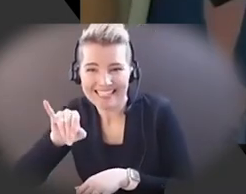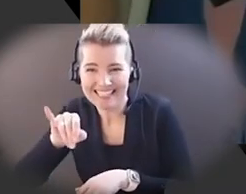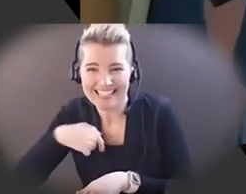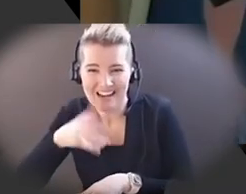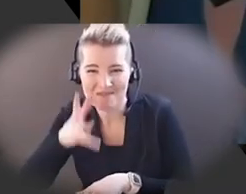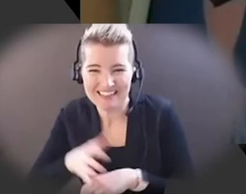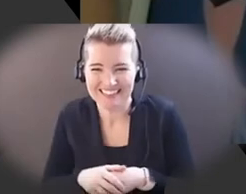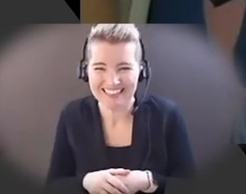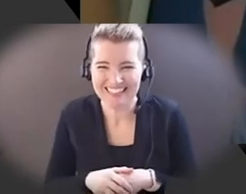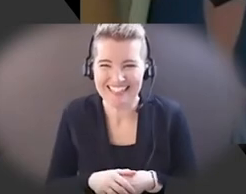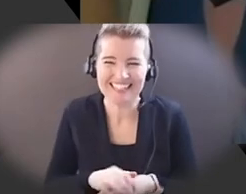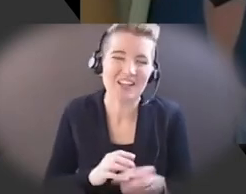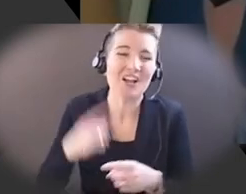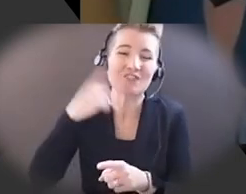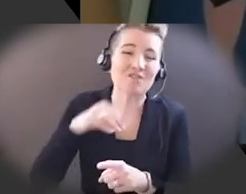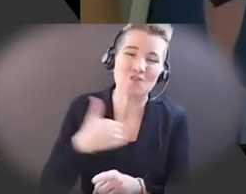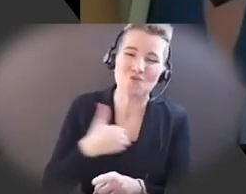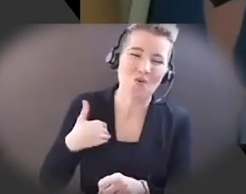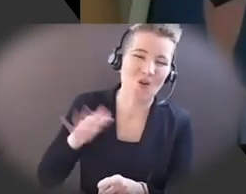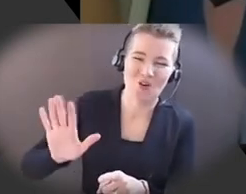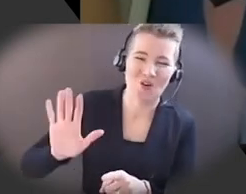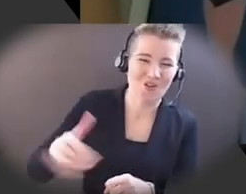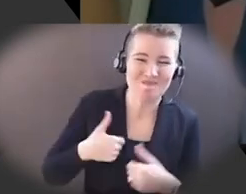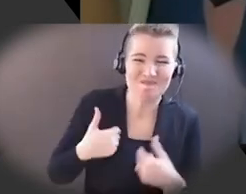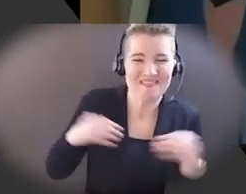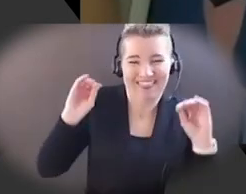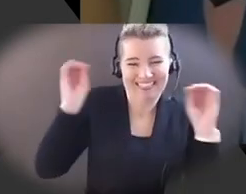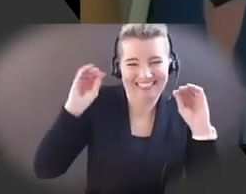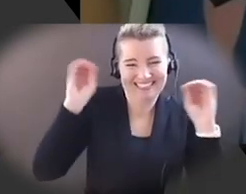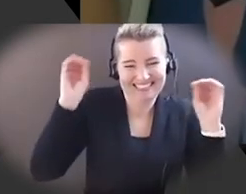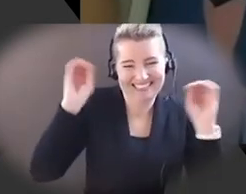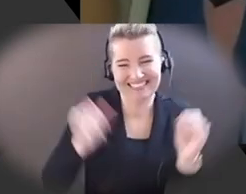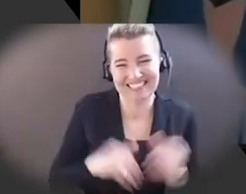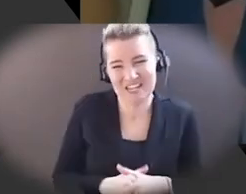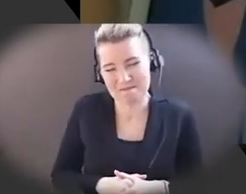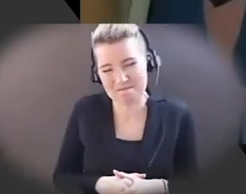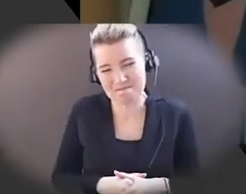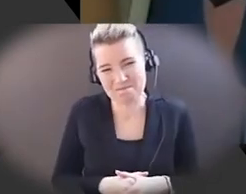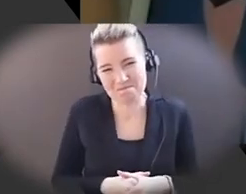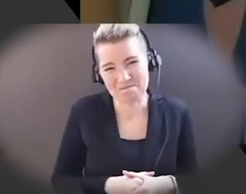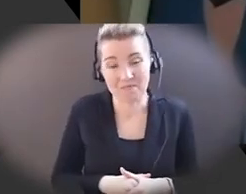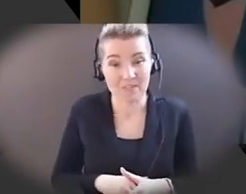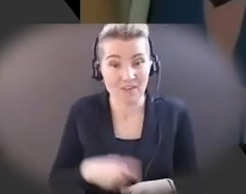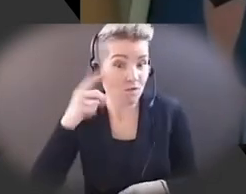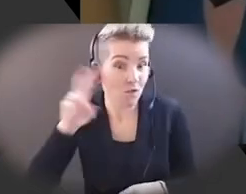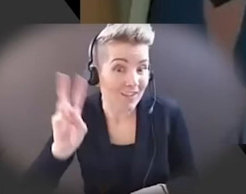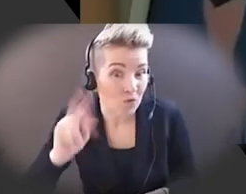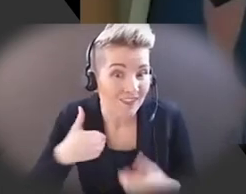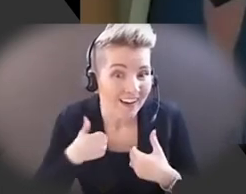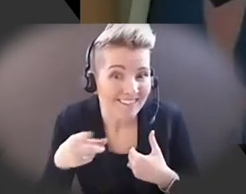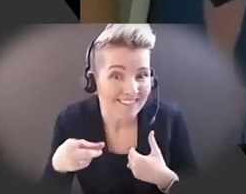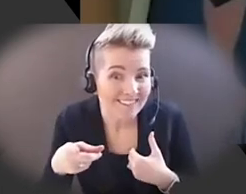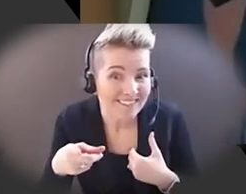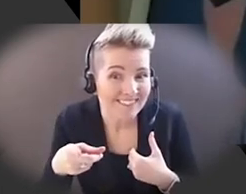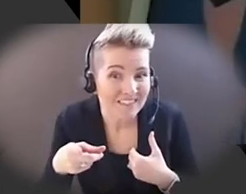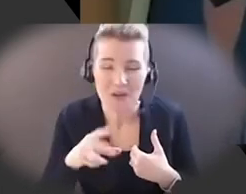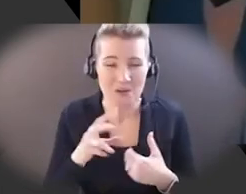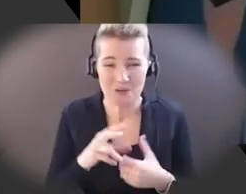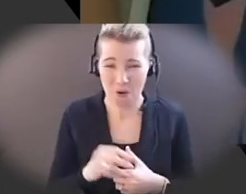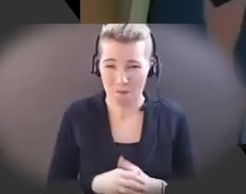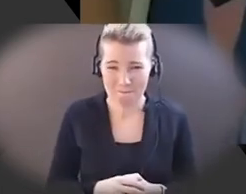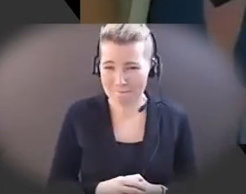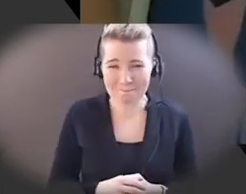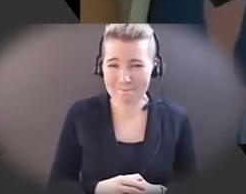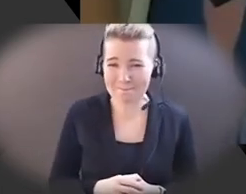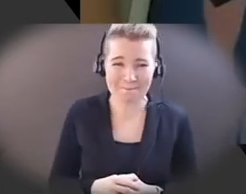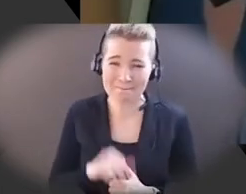I'm kidding. Sorry, this is for Toronto, Ontario. So I don't think I have anything much to say about that. Do you have any for Vancouver? Frankly, no. Not